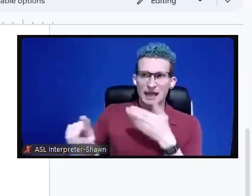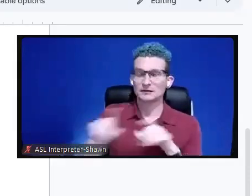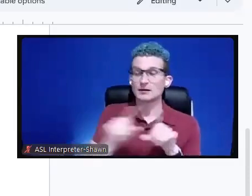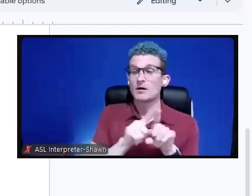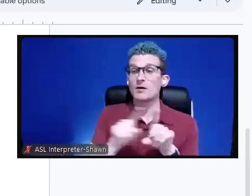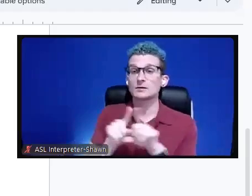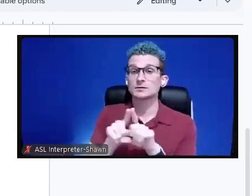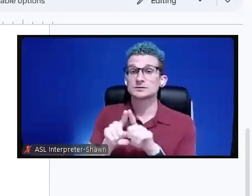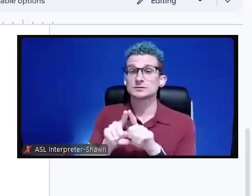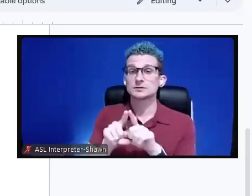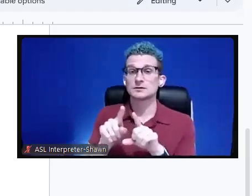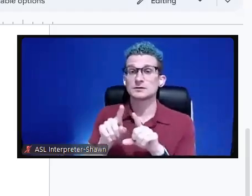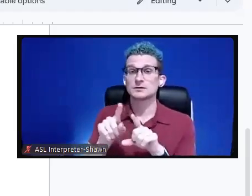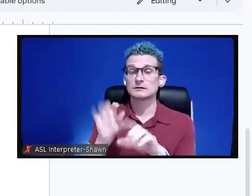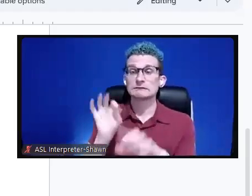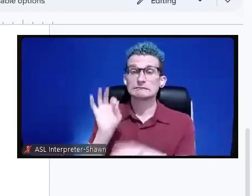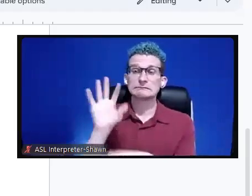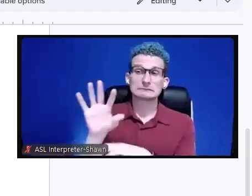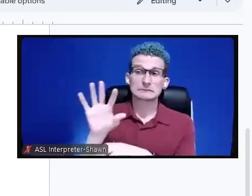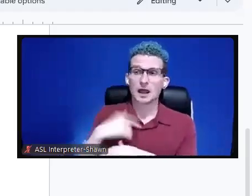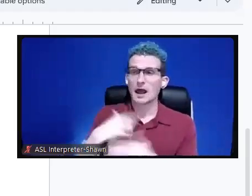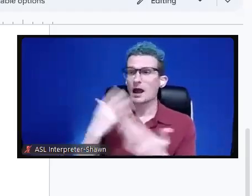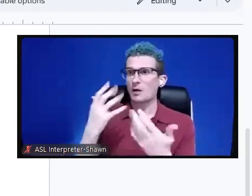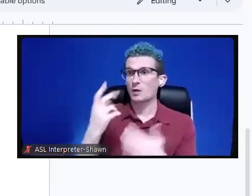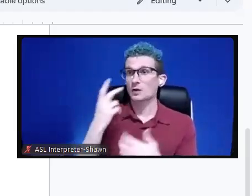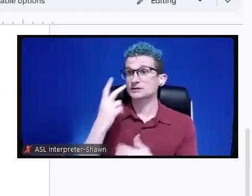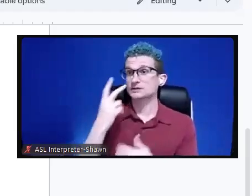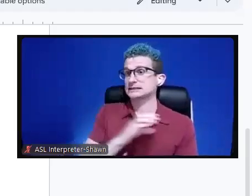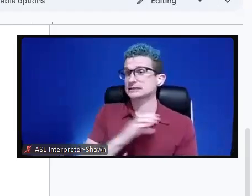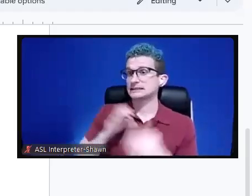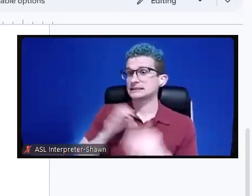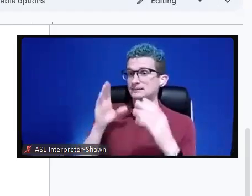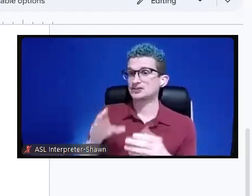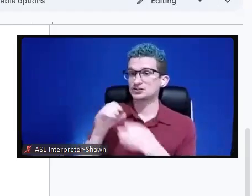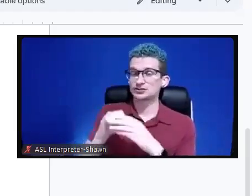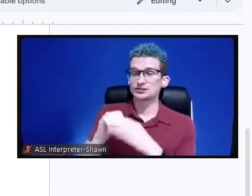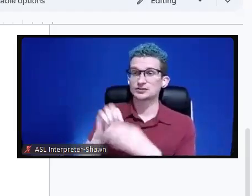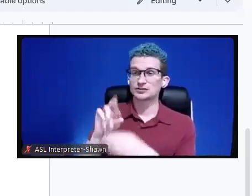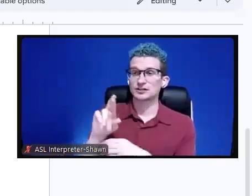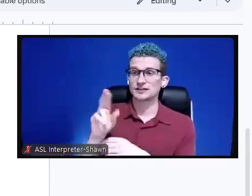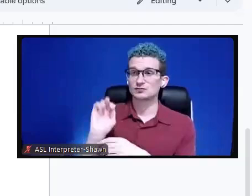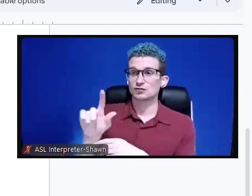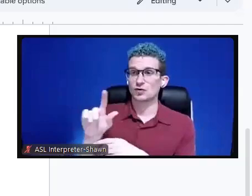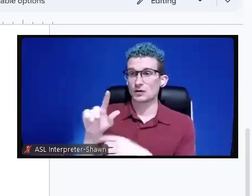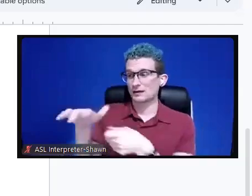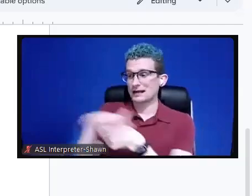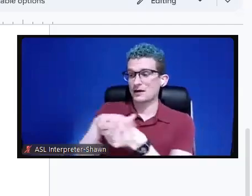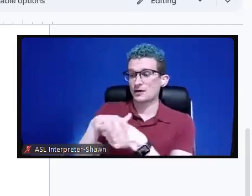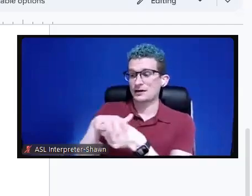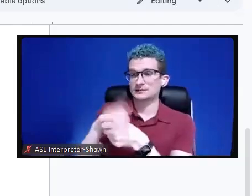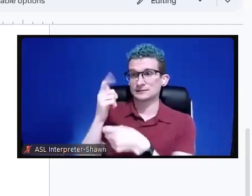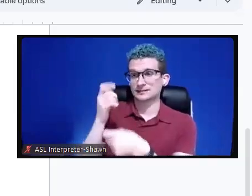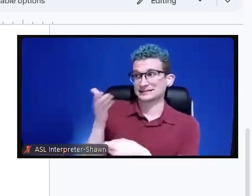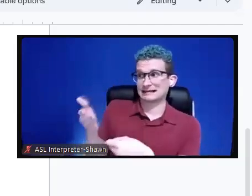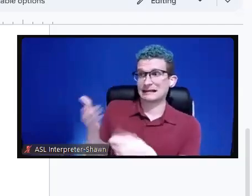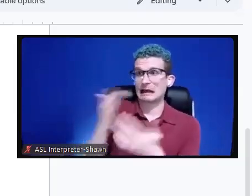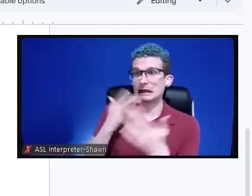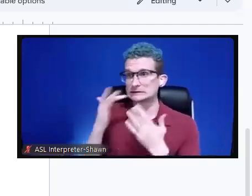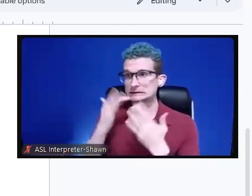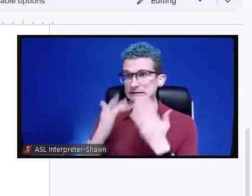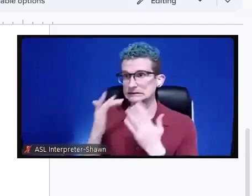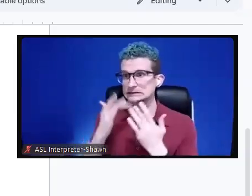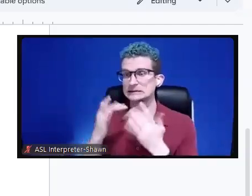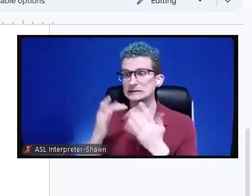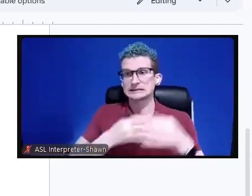put an input. I would love to see the commissioner in the rural areas because that's where we're lacking in. Instead of the major, it needs to be the